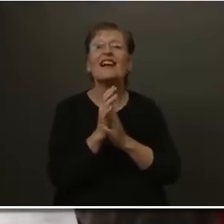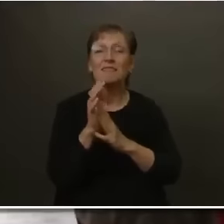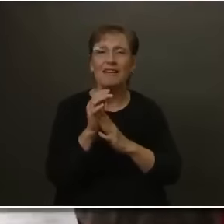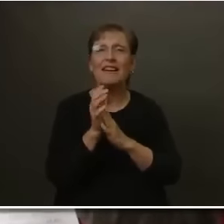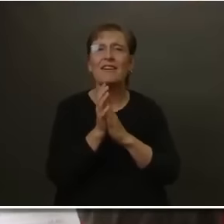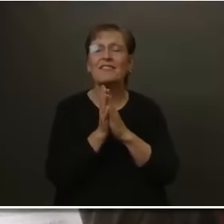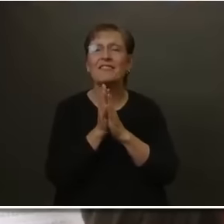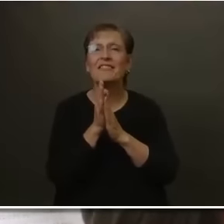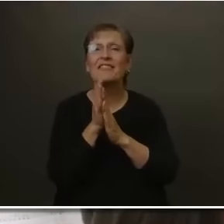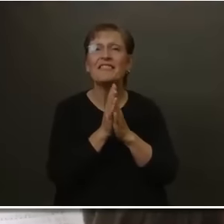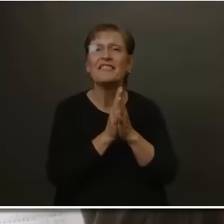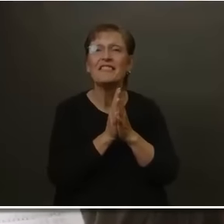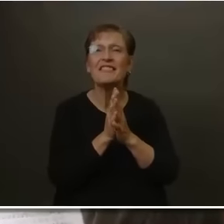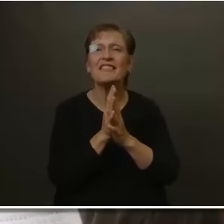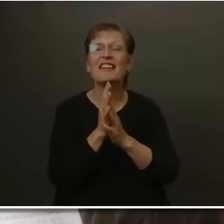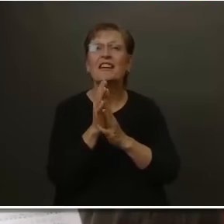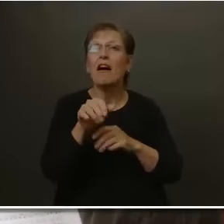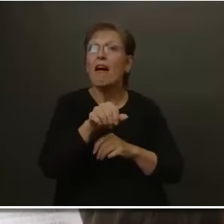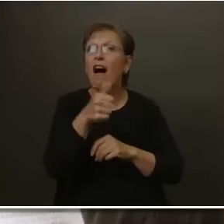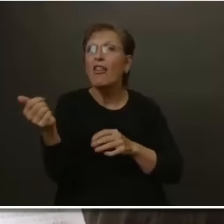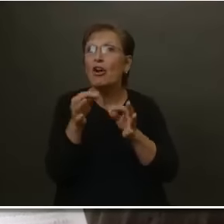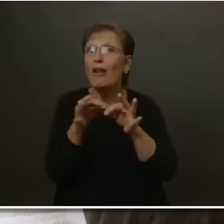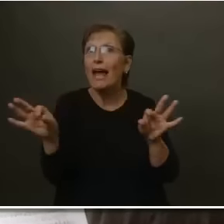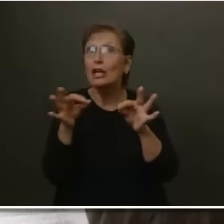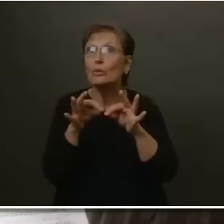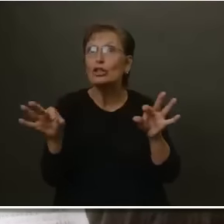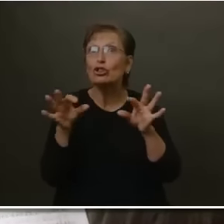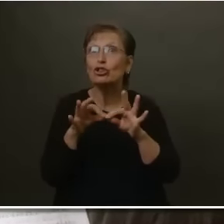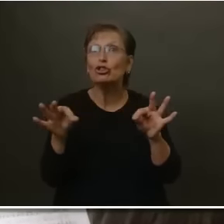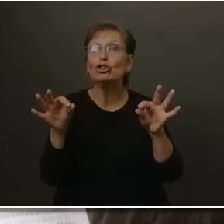Kodumisa. Masiti. Amen.